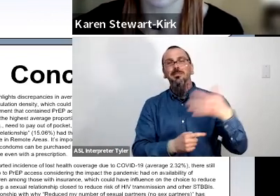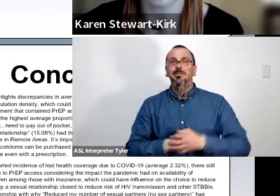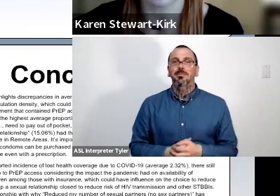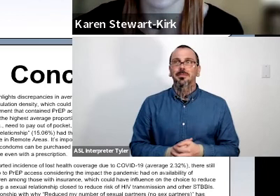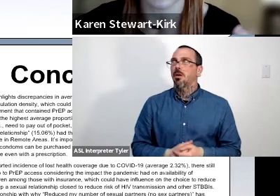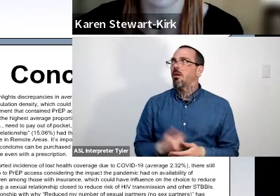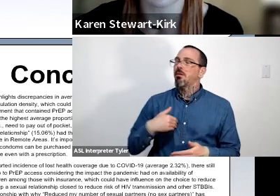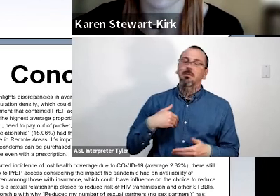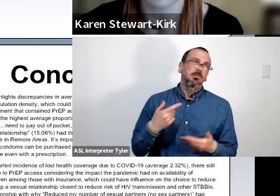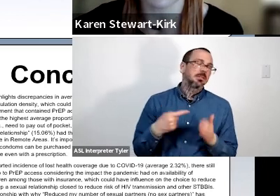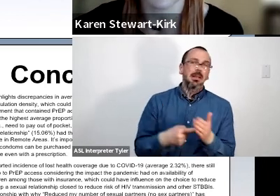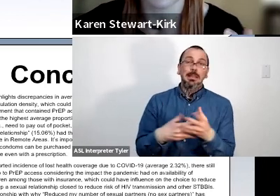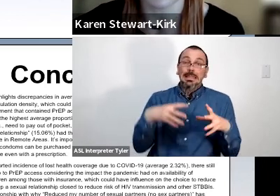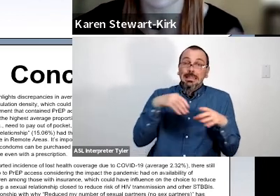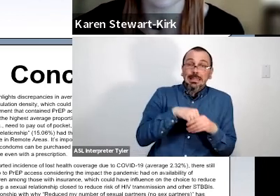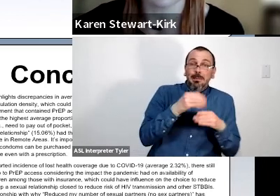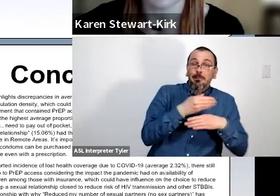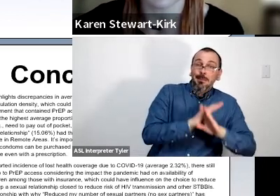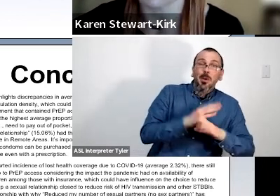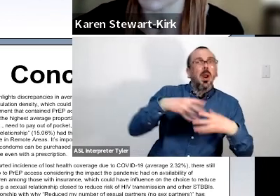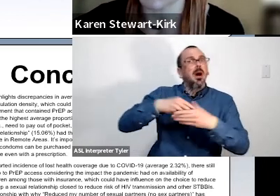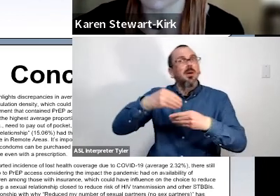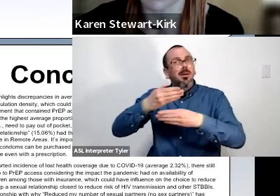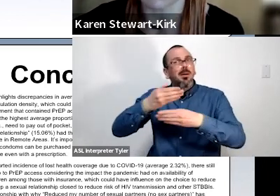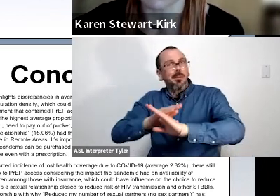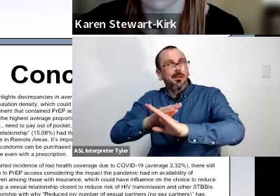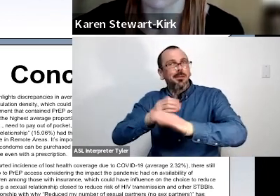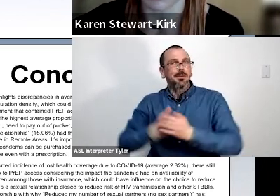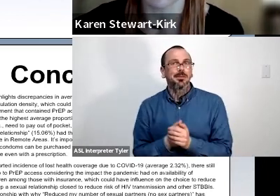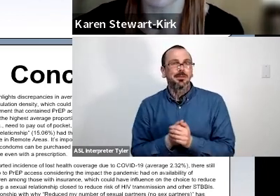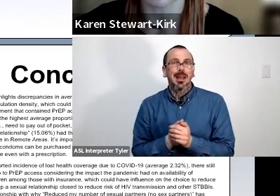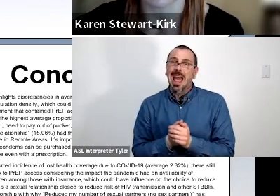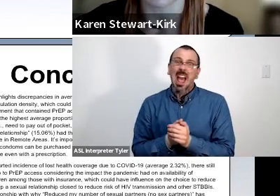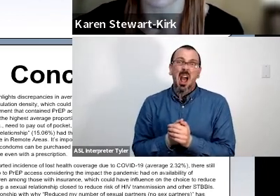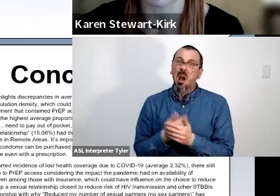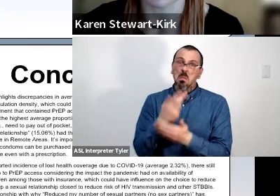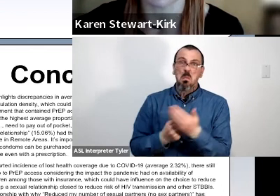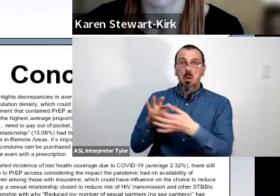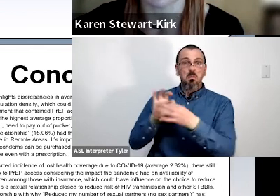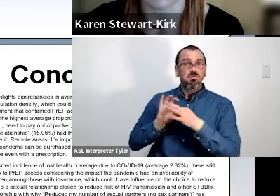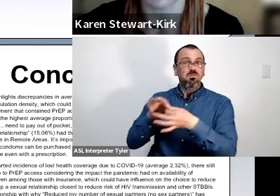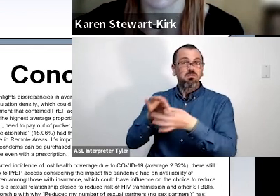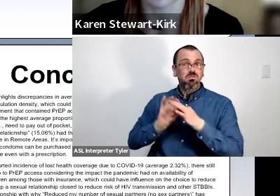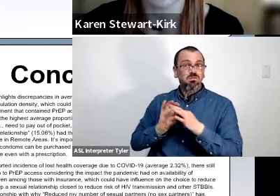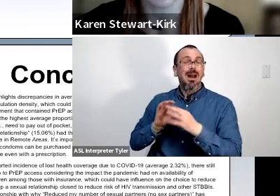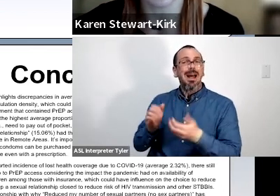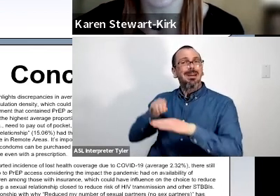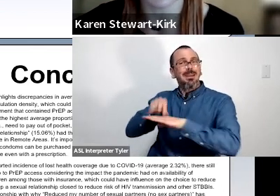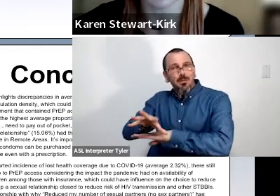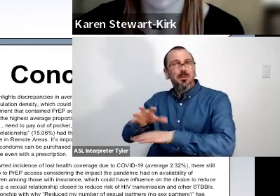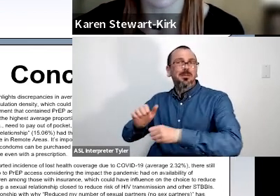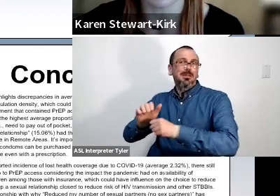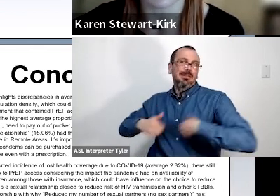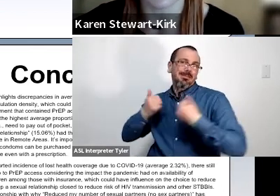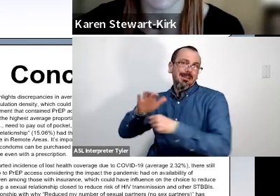from internal to external causes that may be influenced or in turn influence the population density of one's lived environment. In